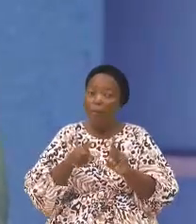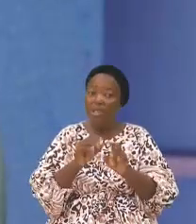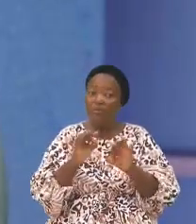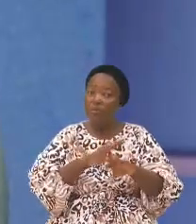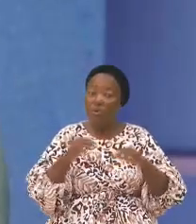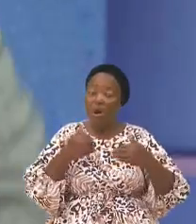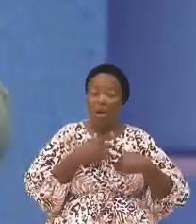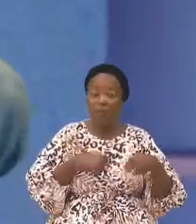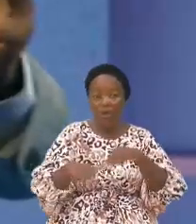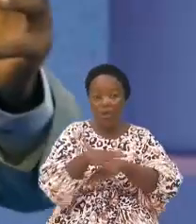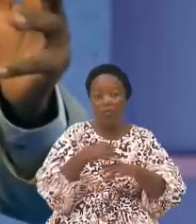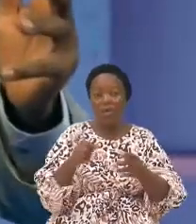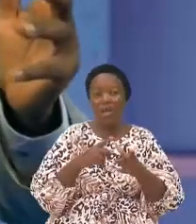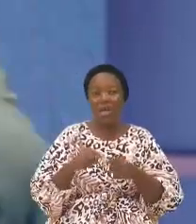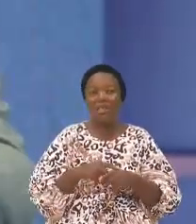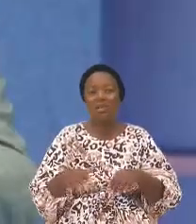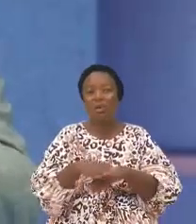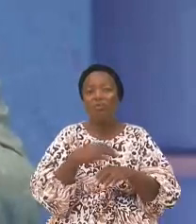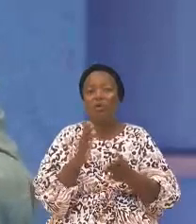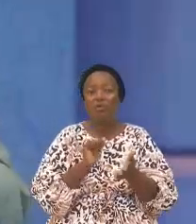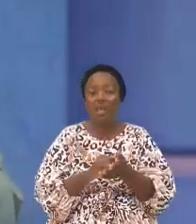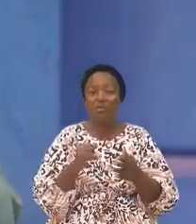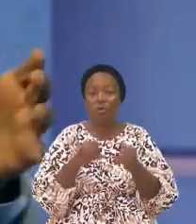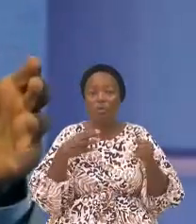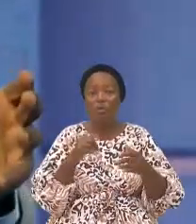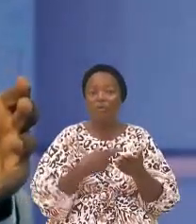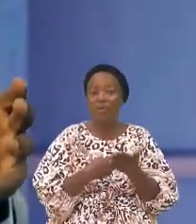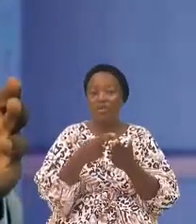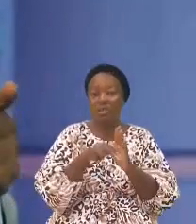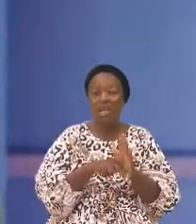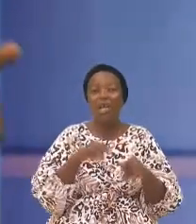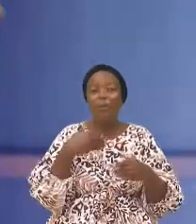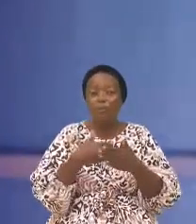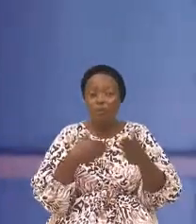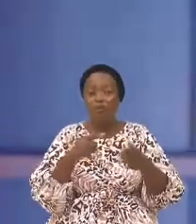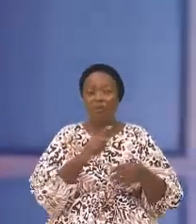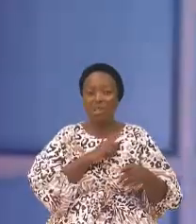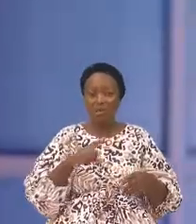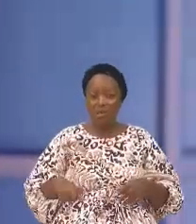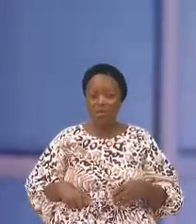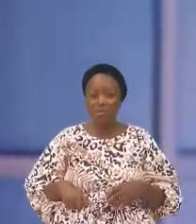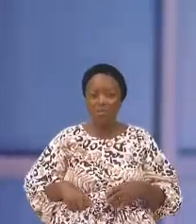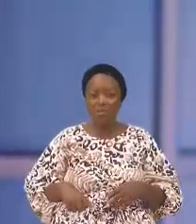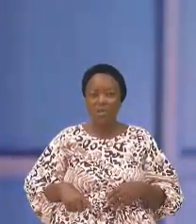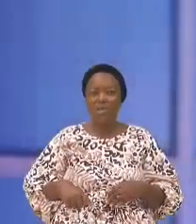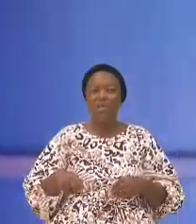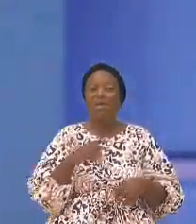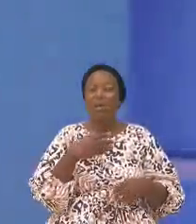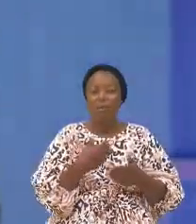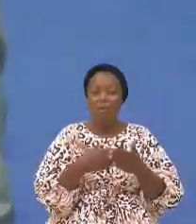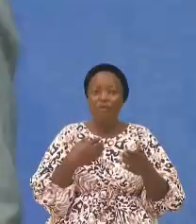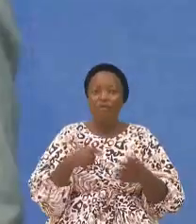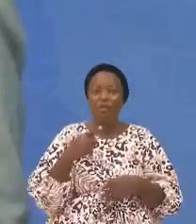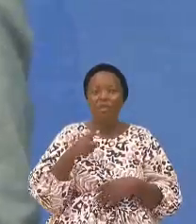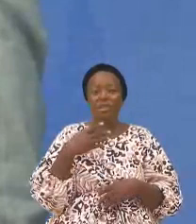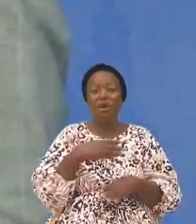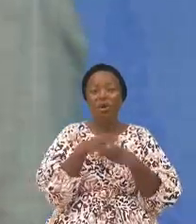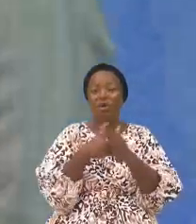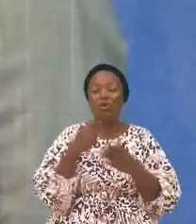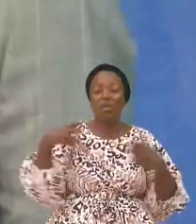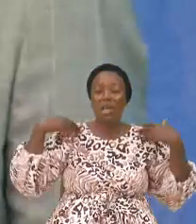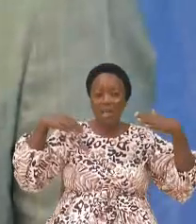earth. If you don't have the covering, the clothing of the robe of righteousness, in the sight